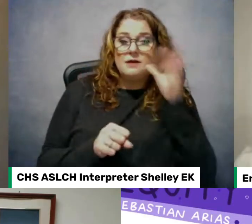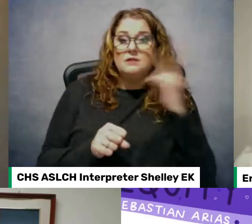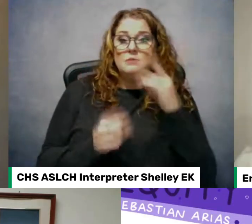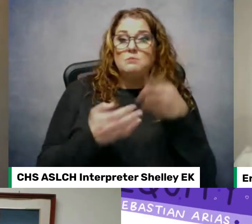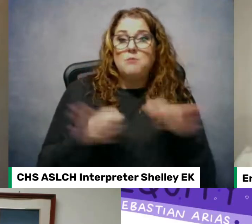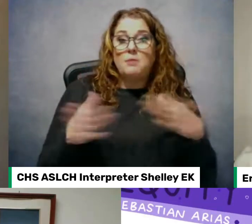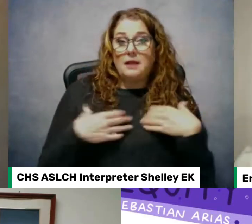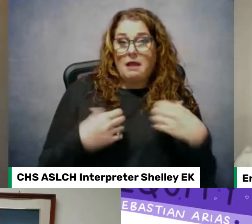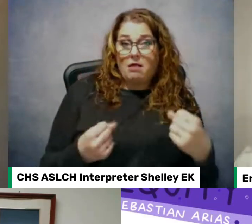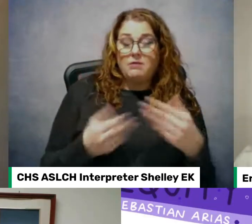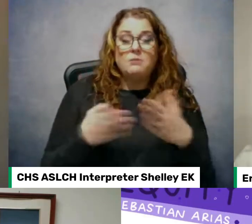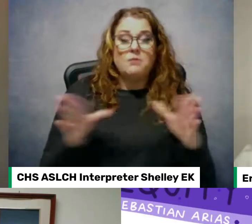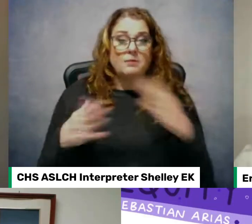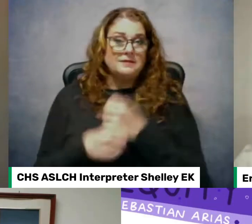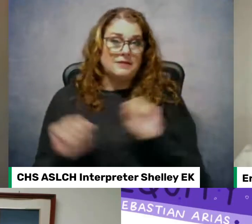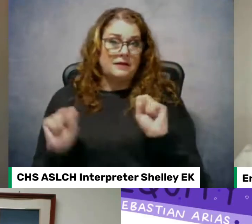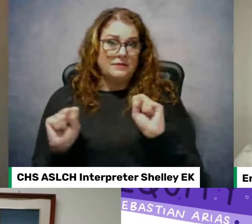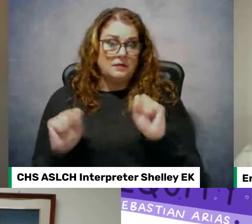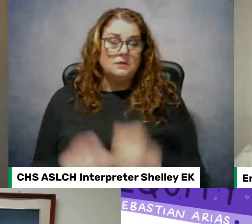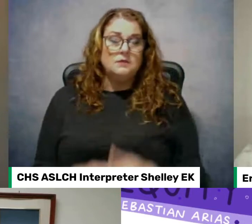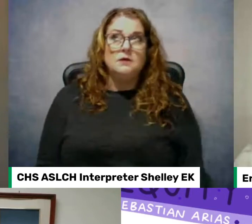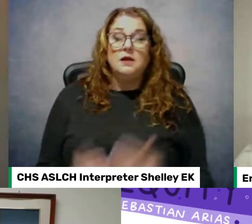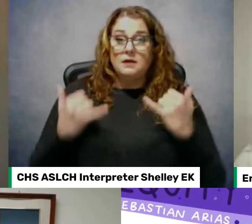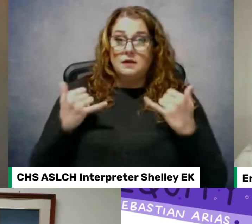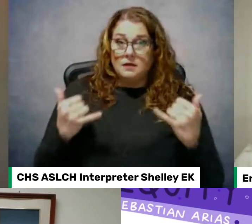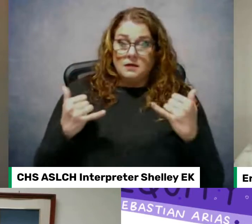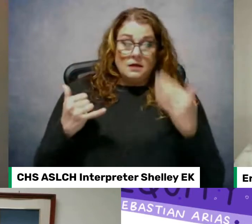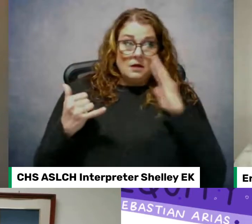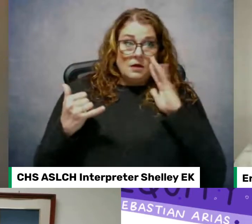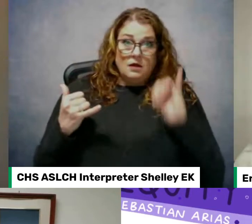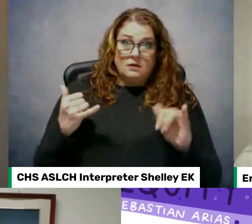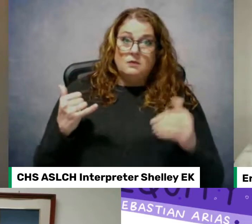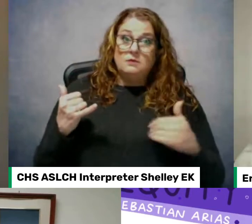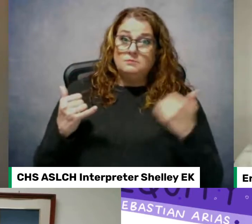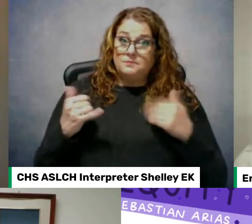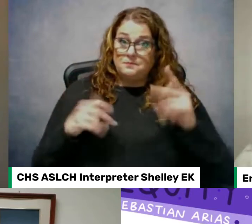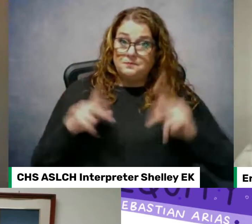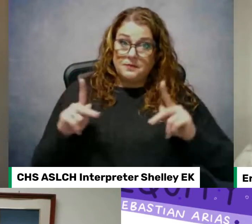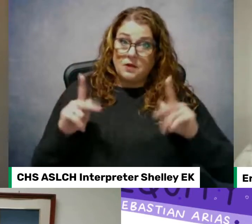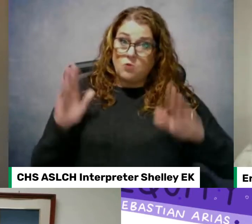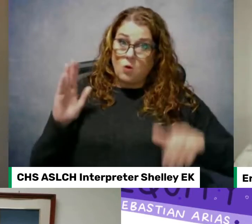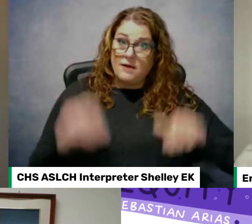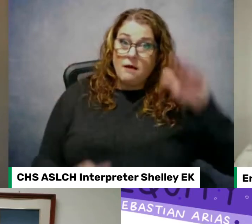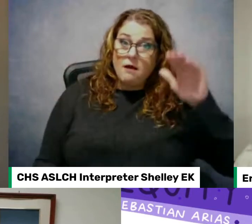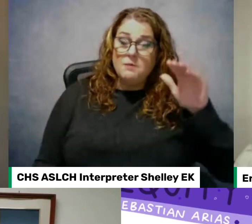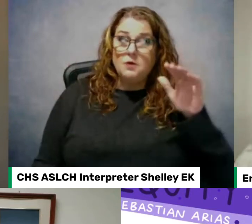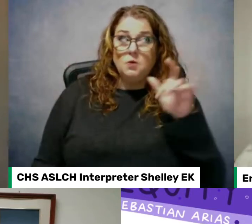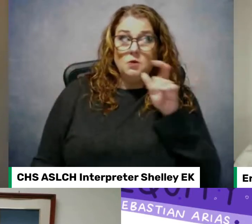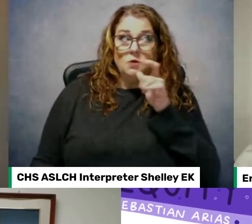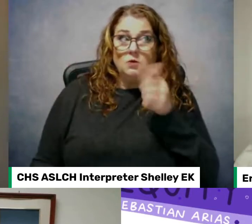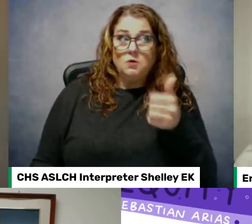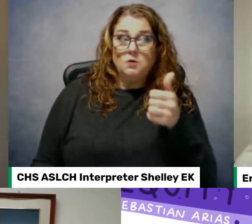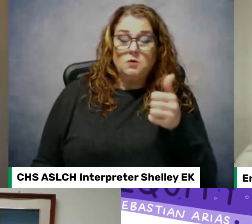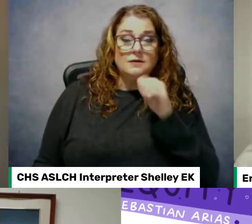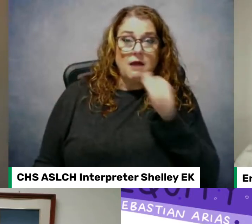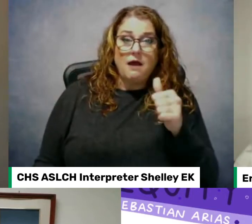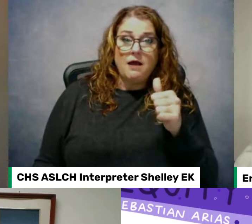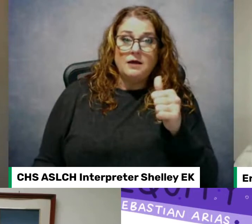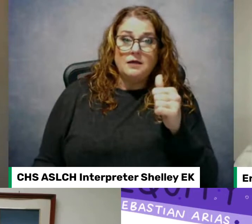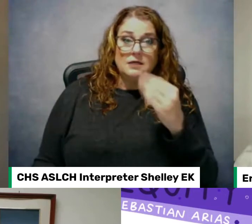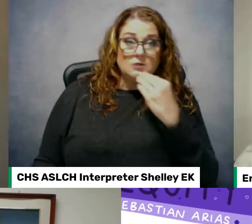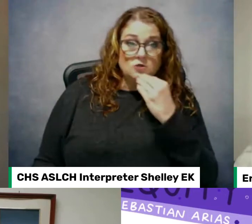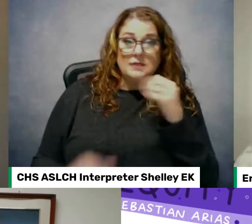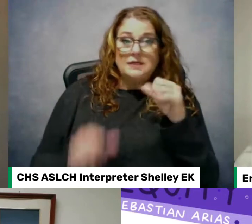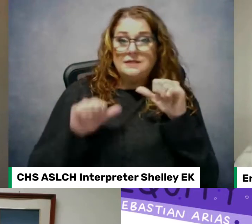and public safety. So knowing that we have young people growing up who aren't consuming and have